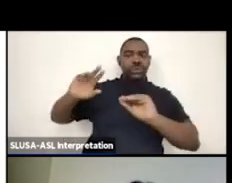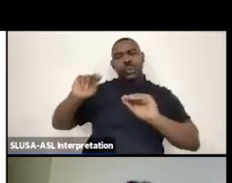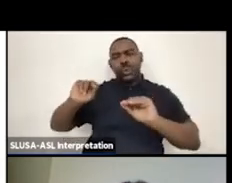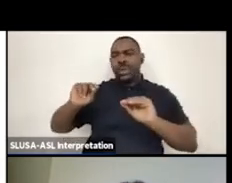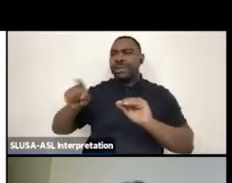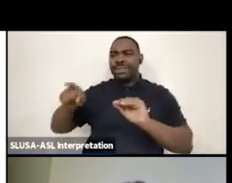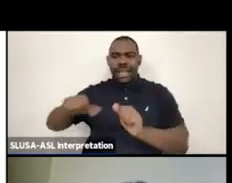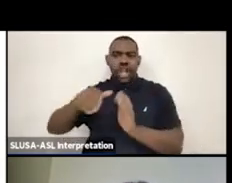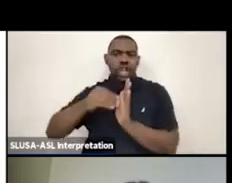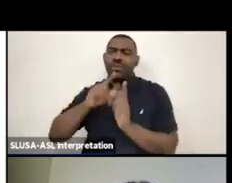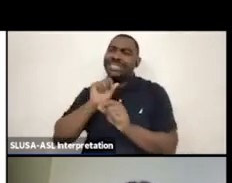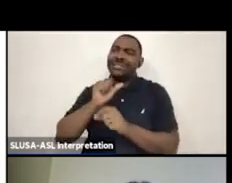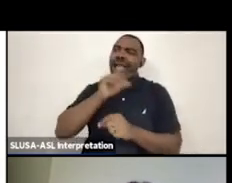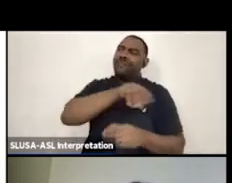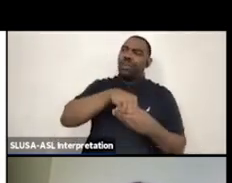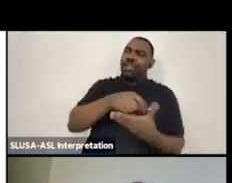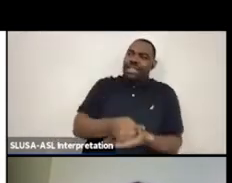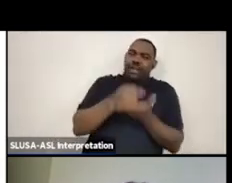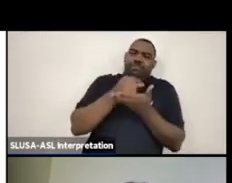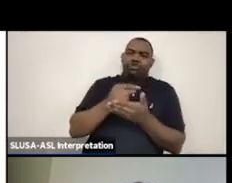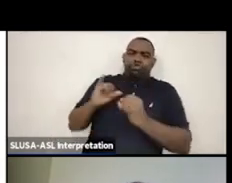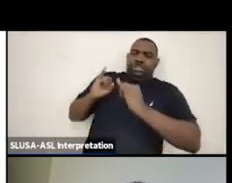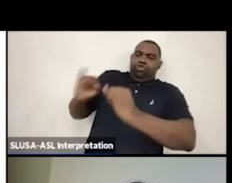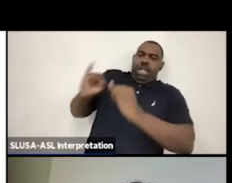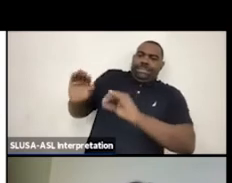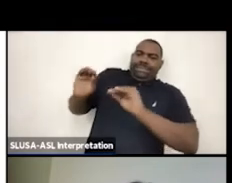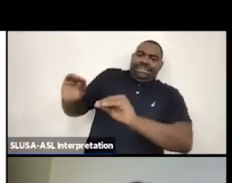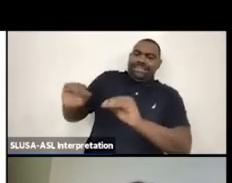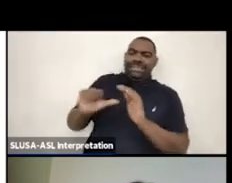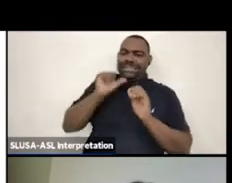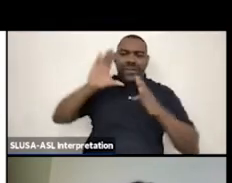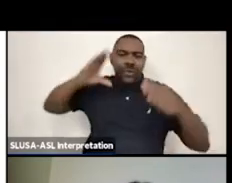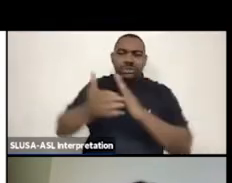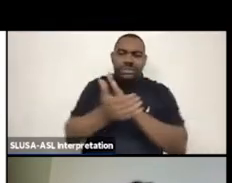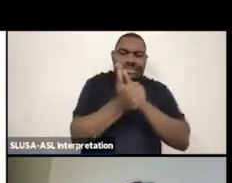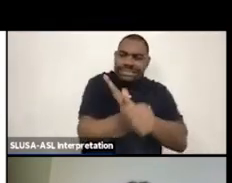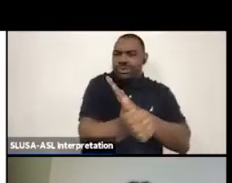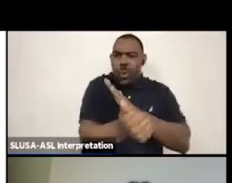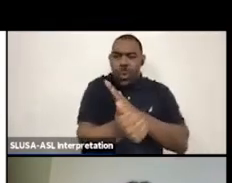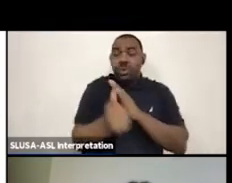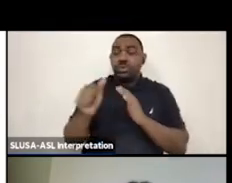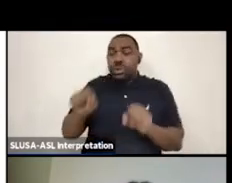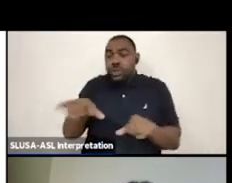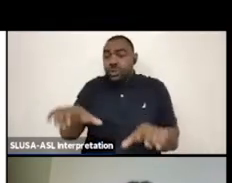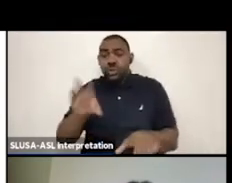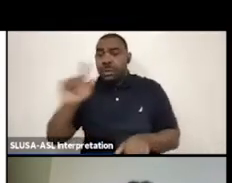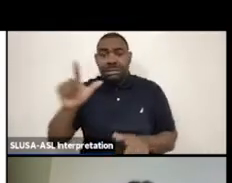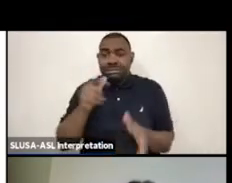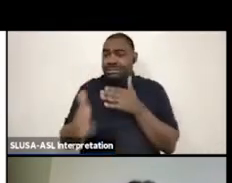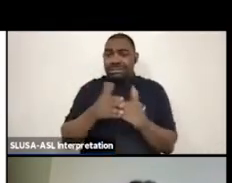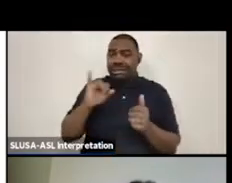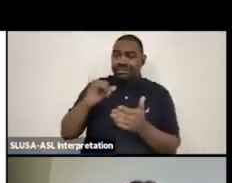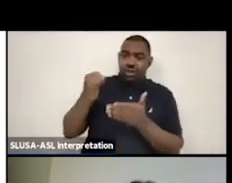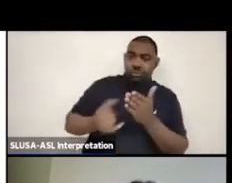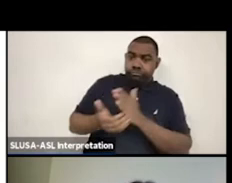part of art therapy to be so instructional. It's not skills based. You can do well in it if you don't have artistic abilities, but